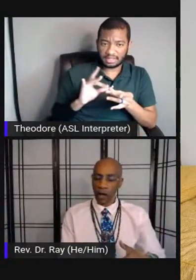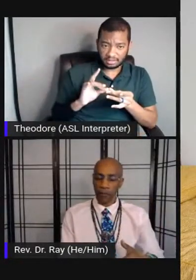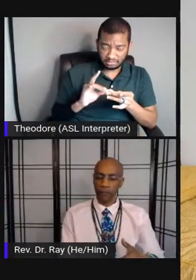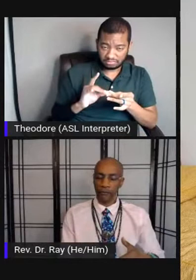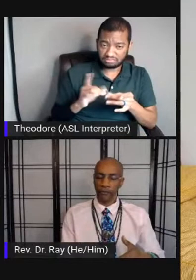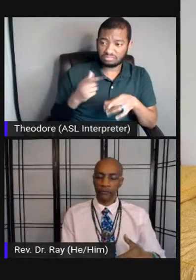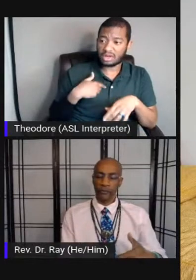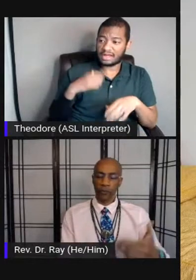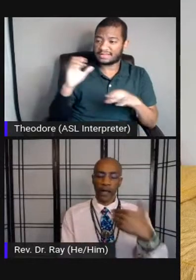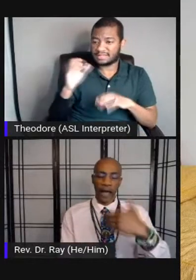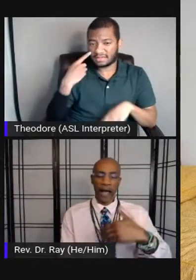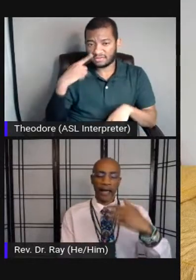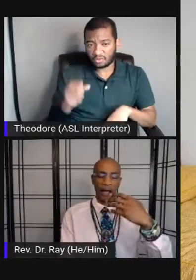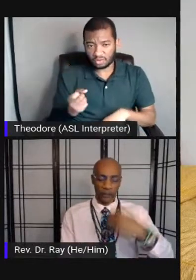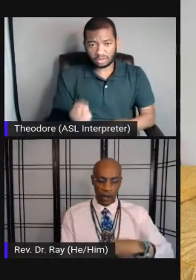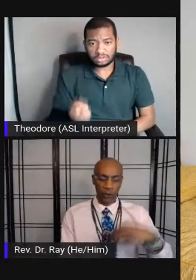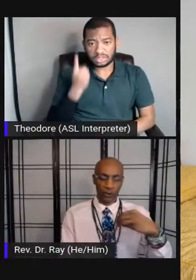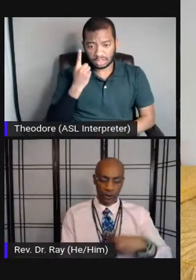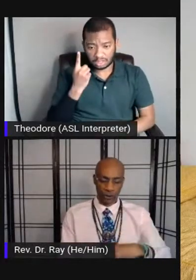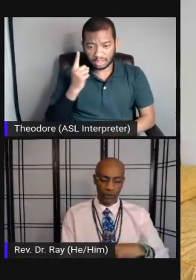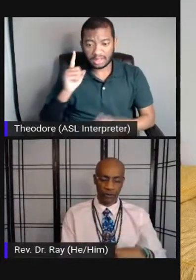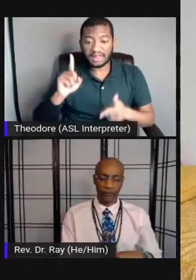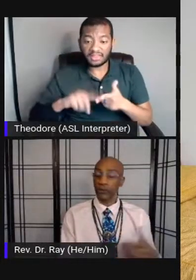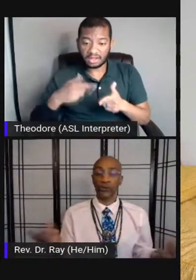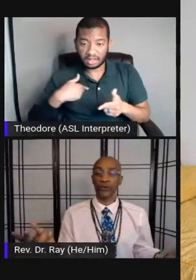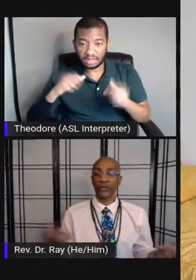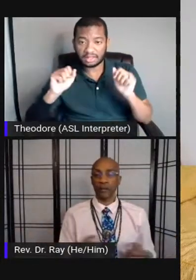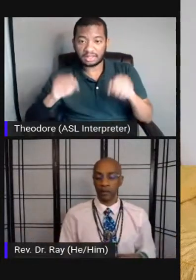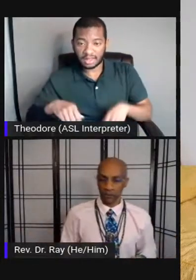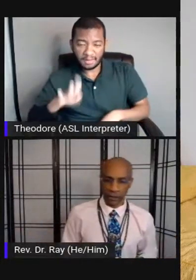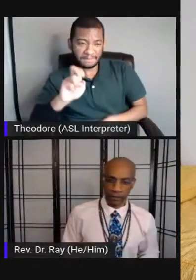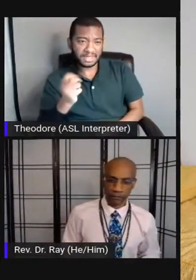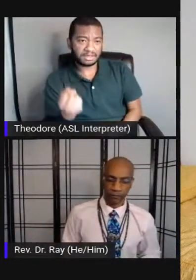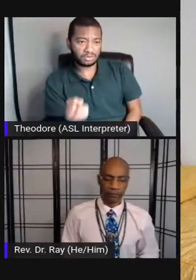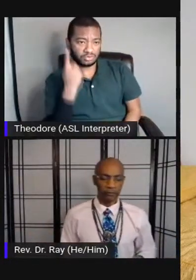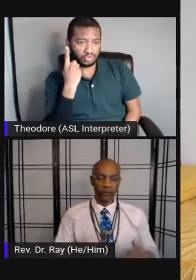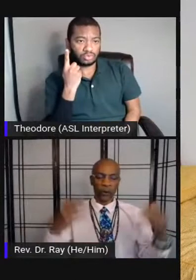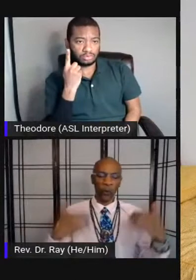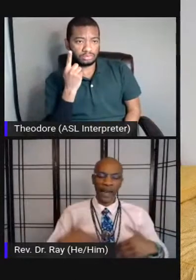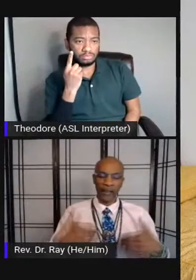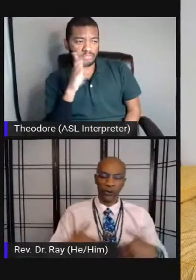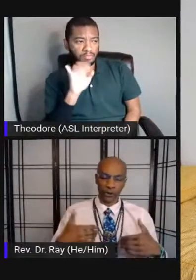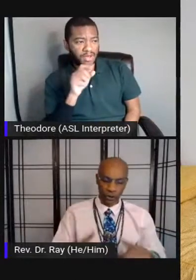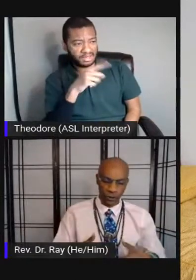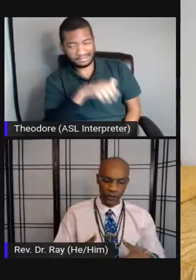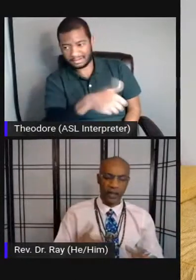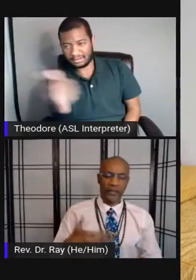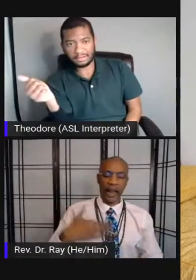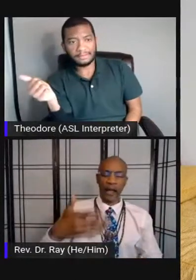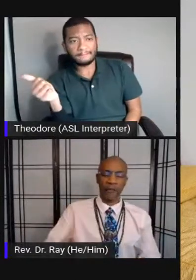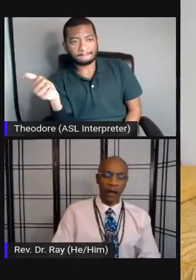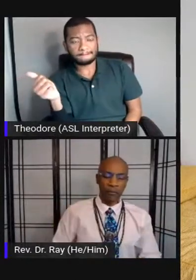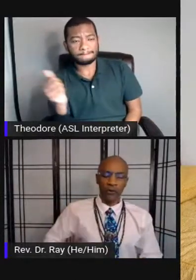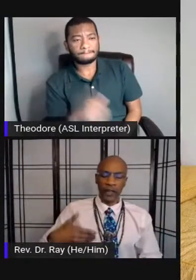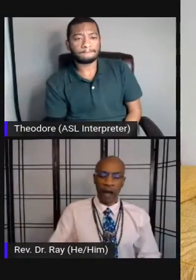will come. When I know the truth will set me free. When I know the truth, then